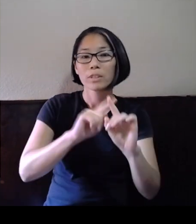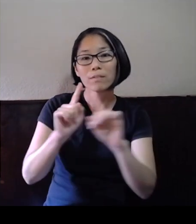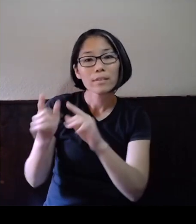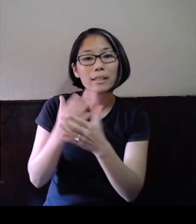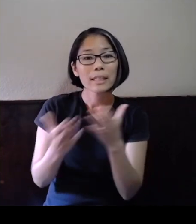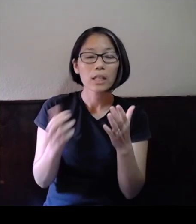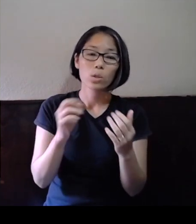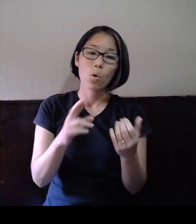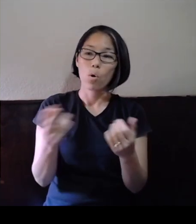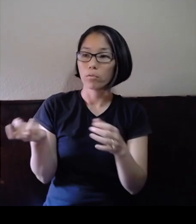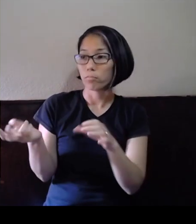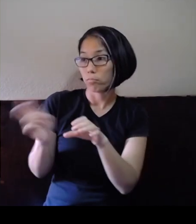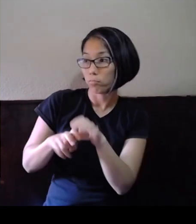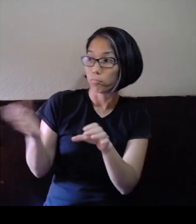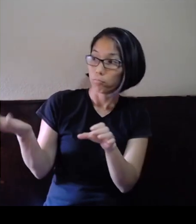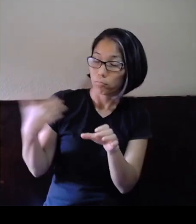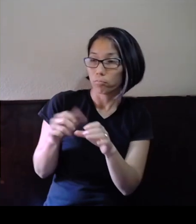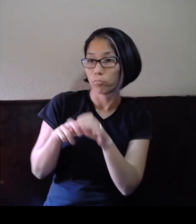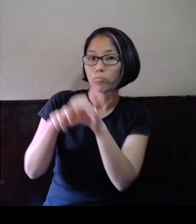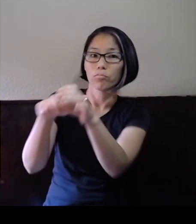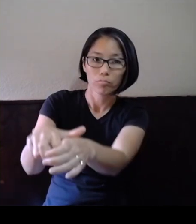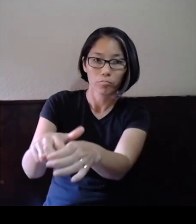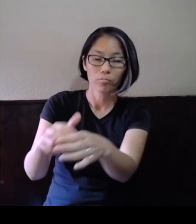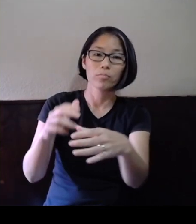Or drive people places.